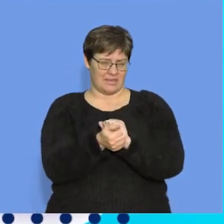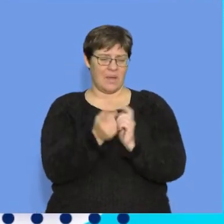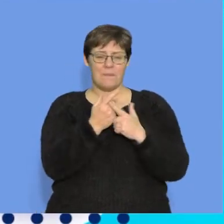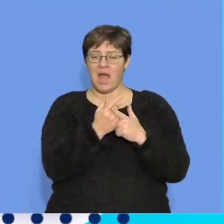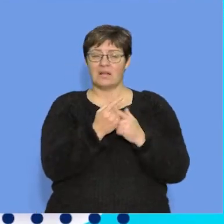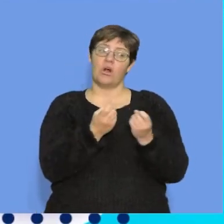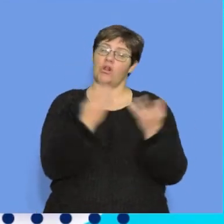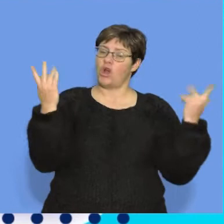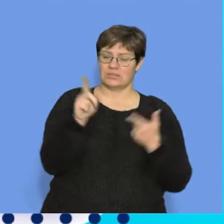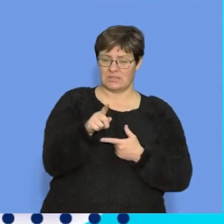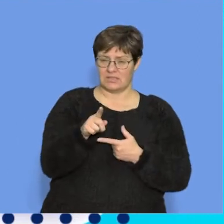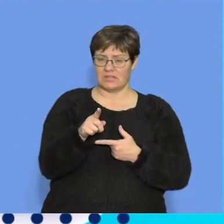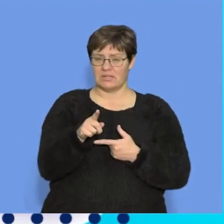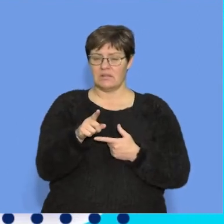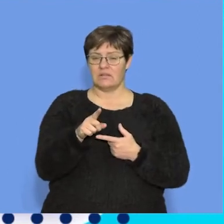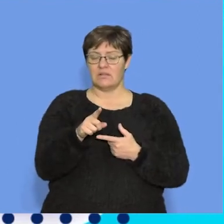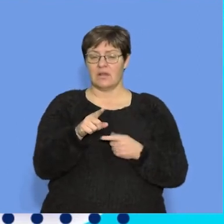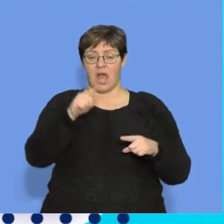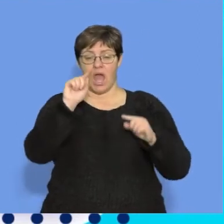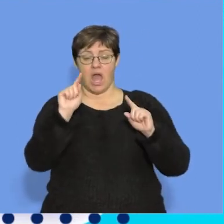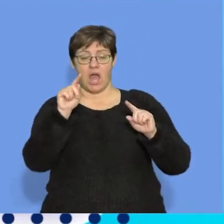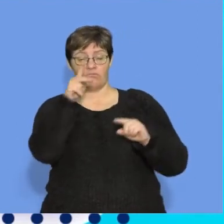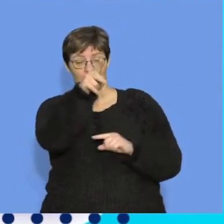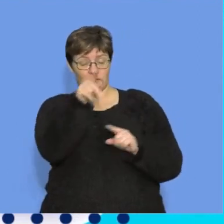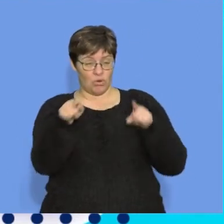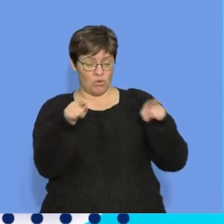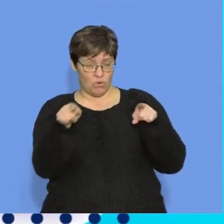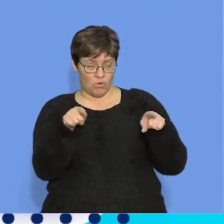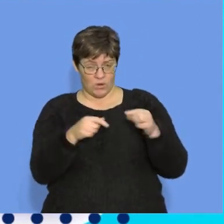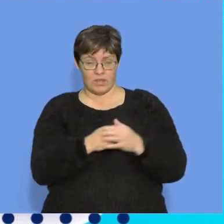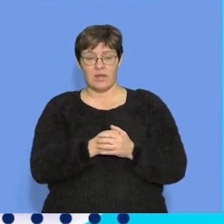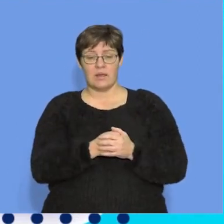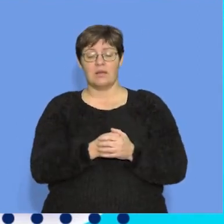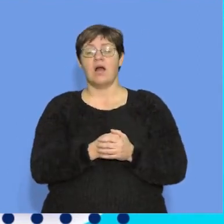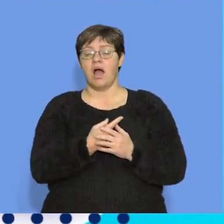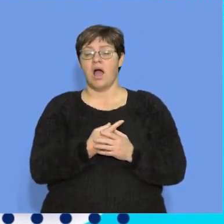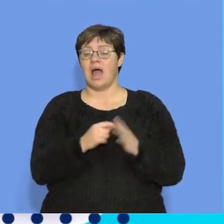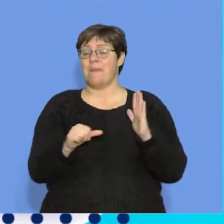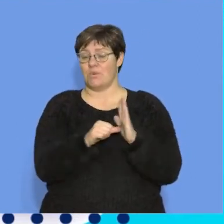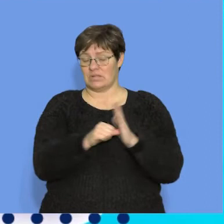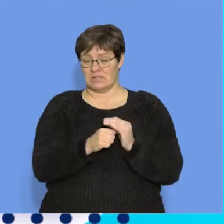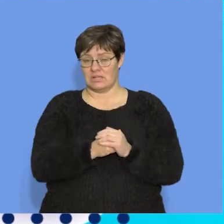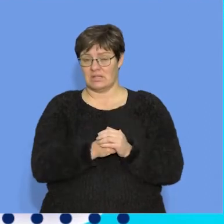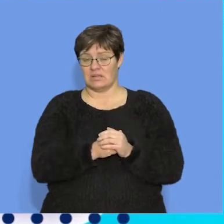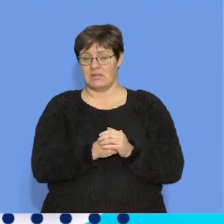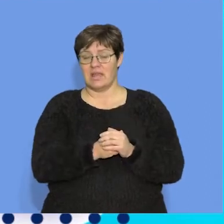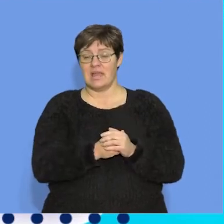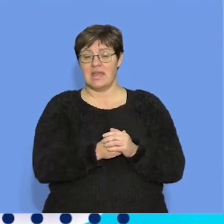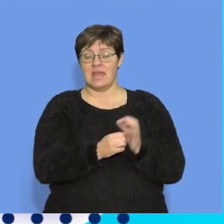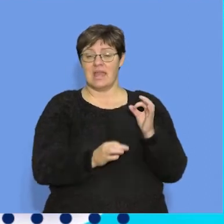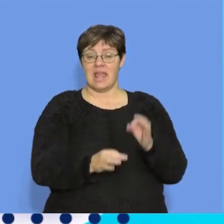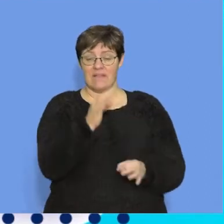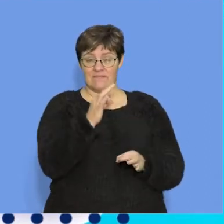The ratio between the numerator and the denominator is very useful to interpret. If the denominator